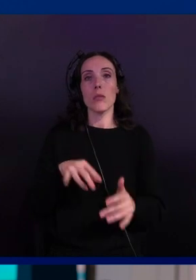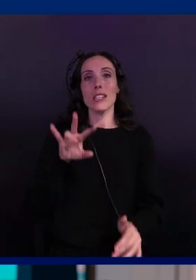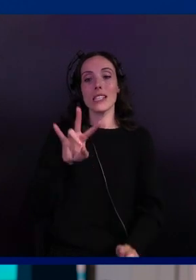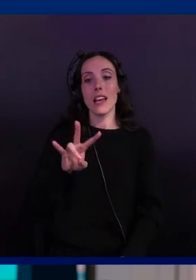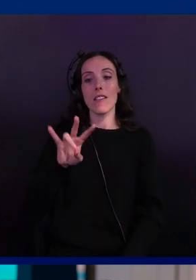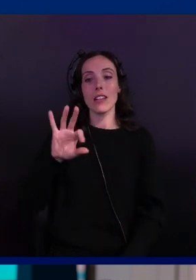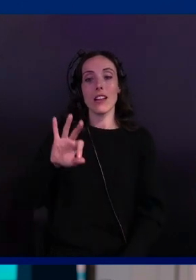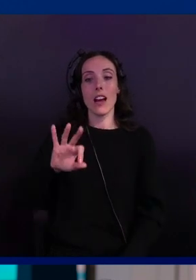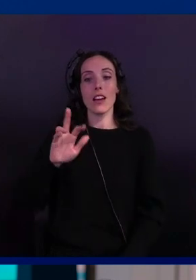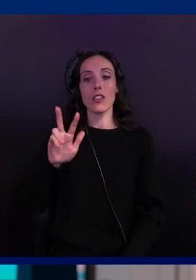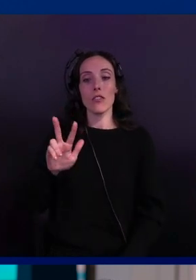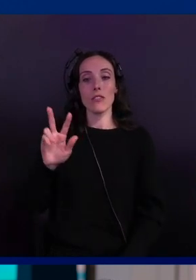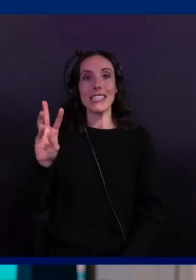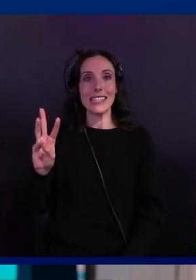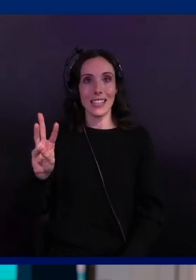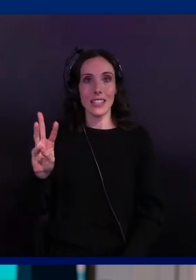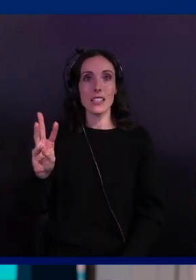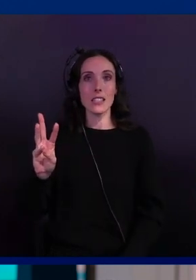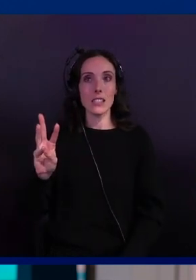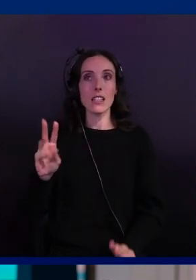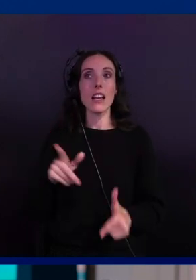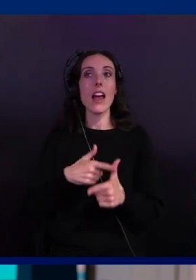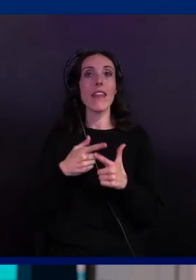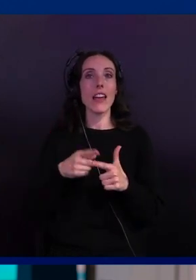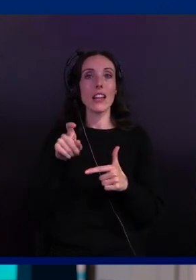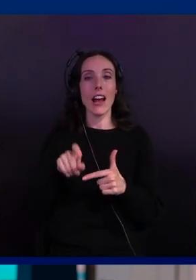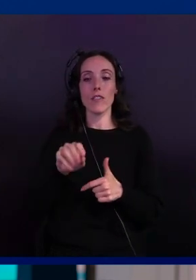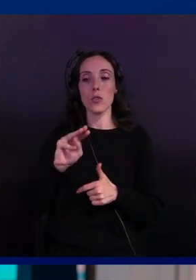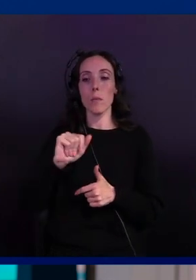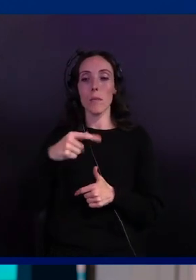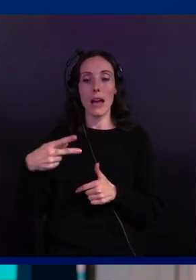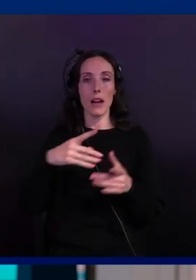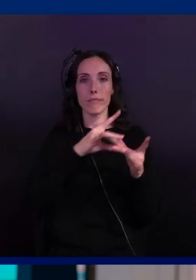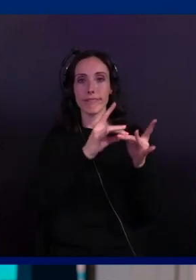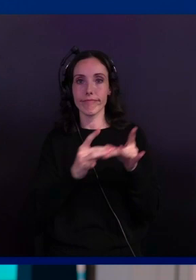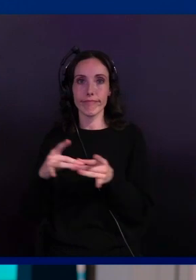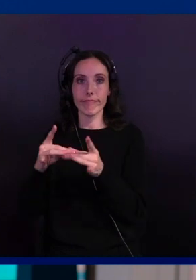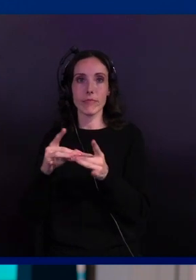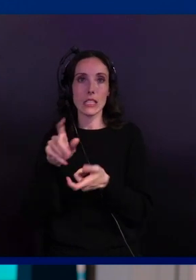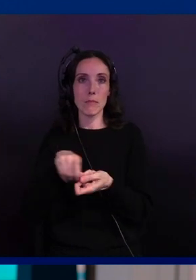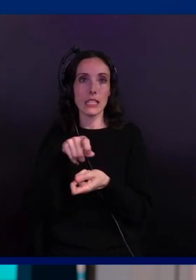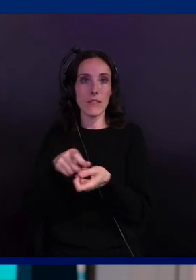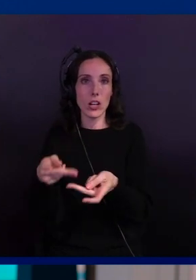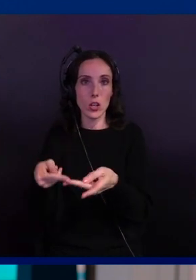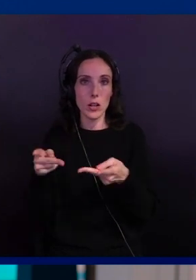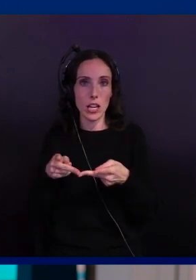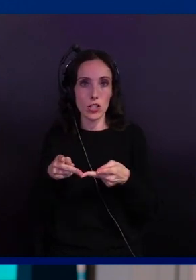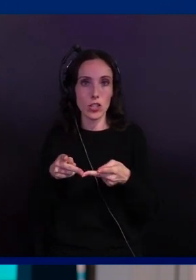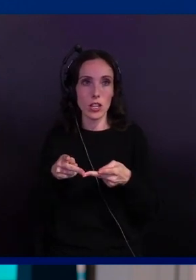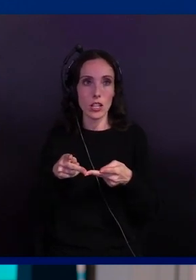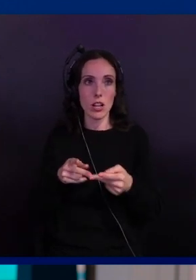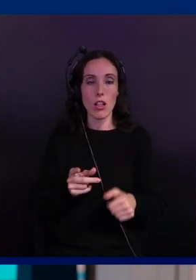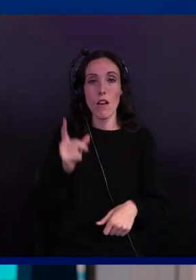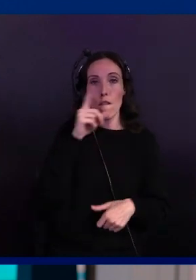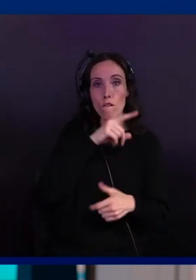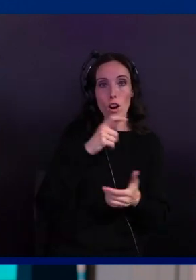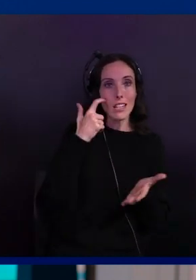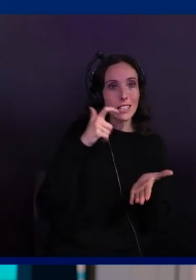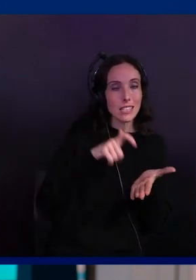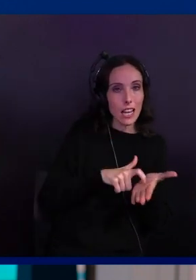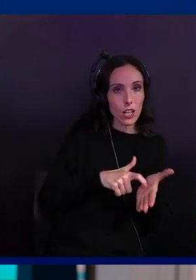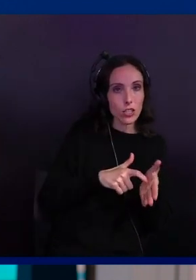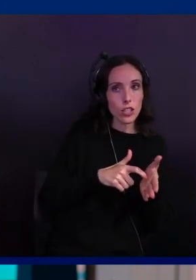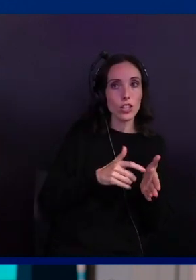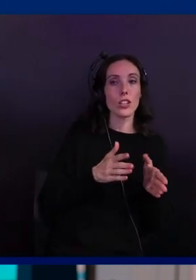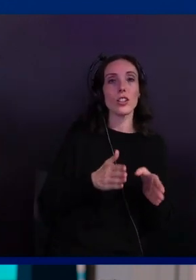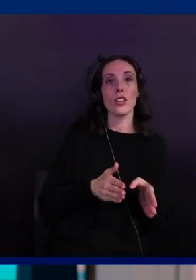7936, and then we have to map to our training location. Amazon Fraud Detector is all about, without many machine